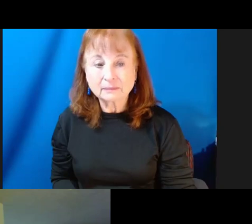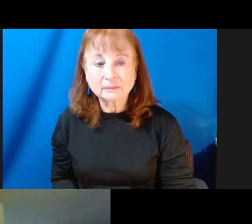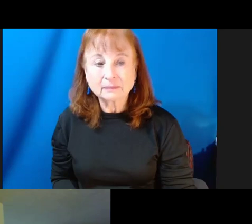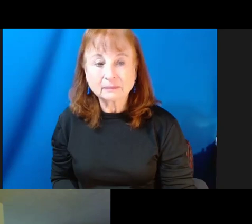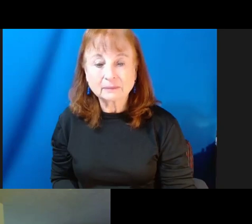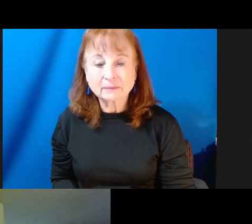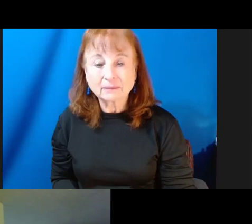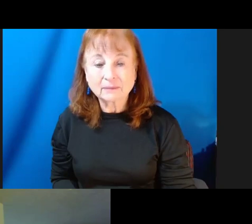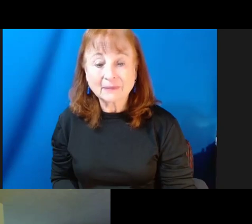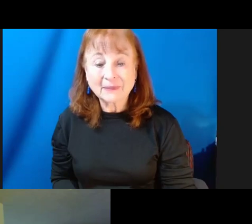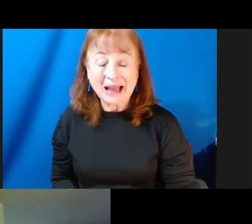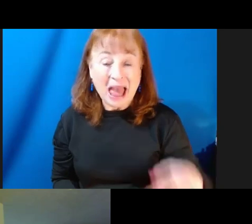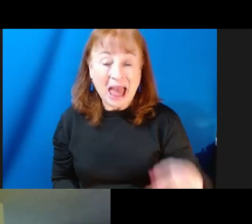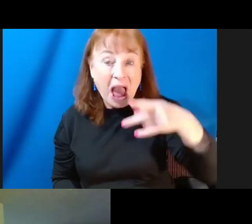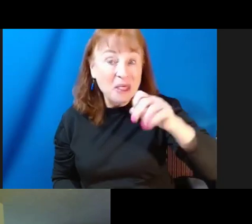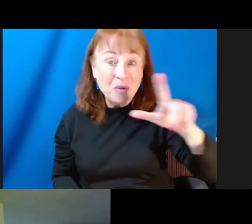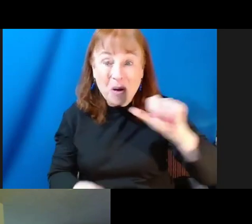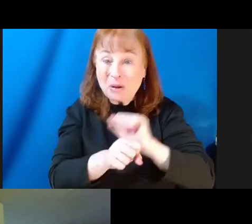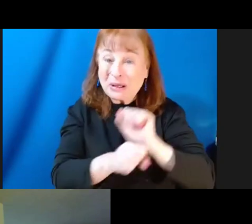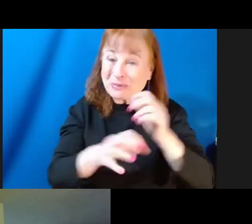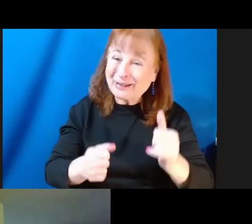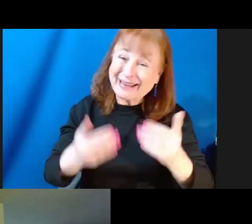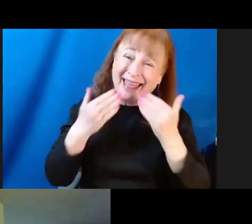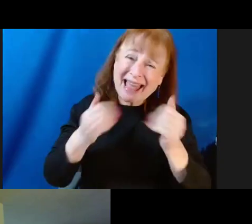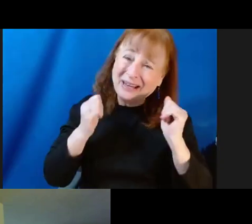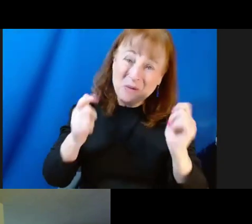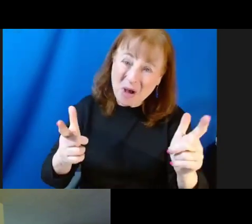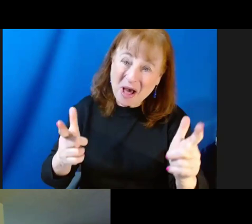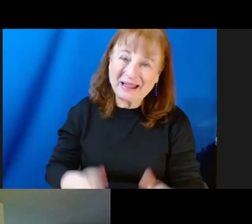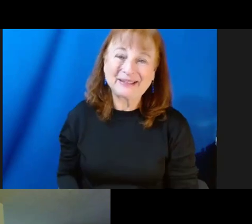Oh yay, poll is working now. Woohoo! Thank you all.